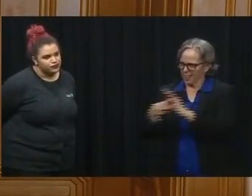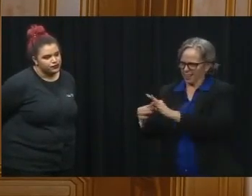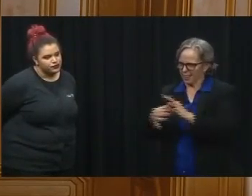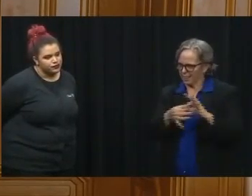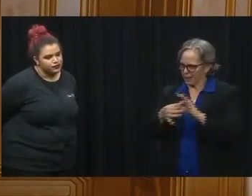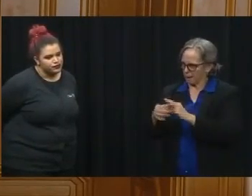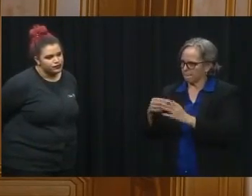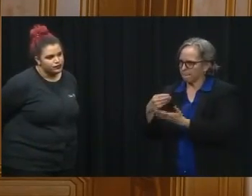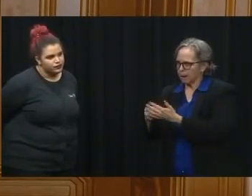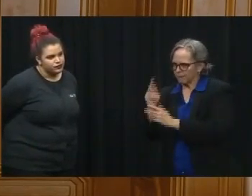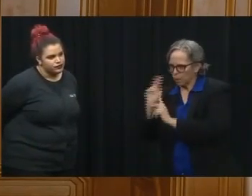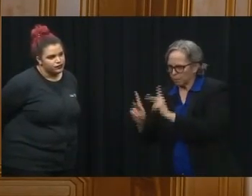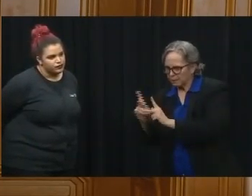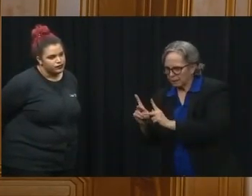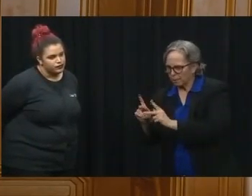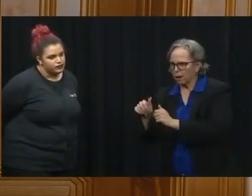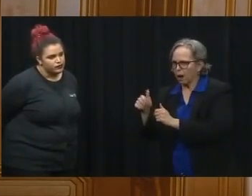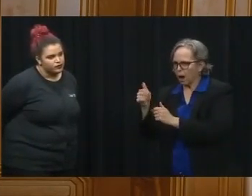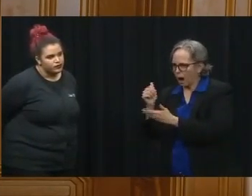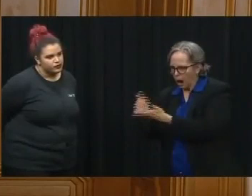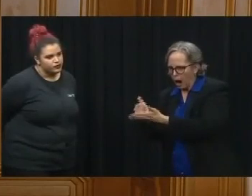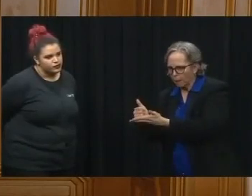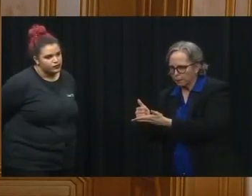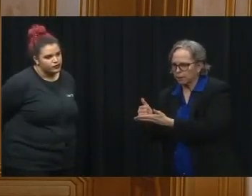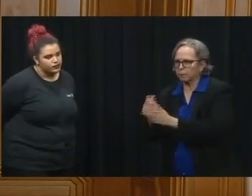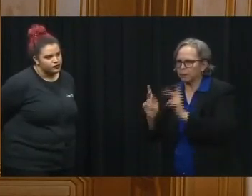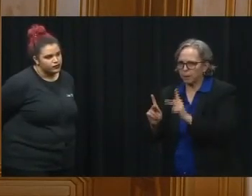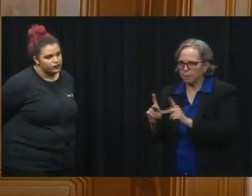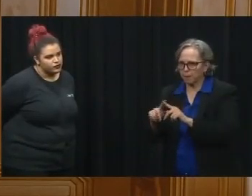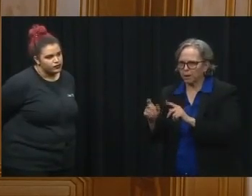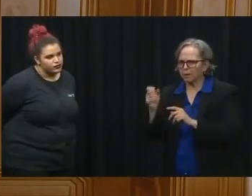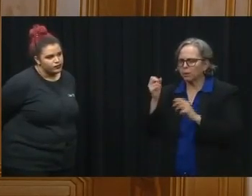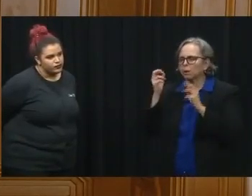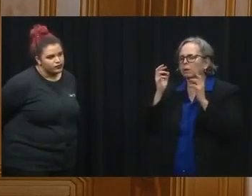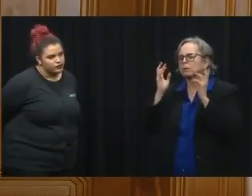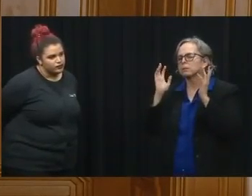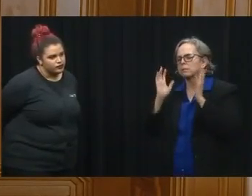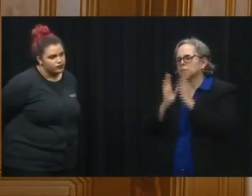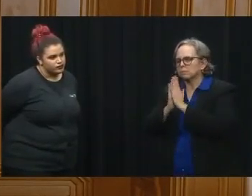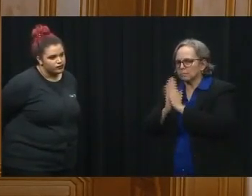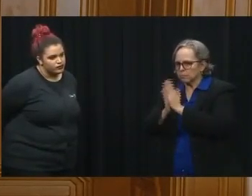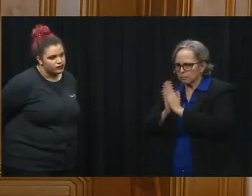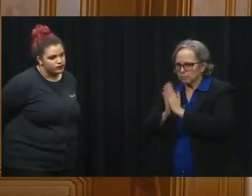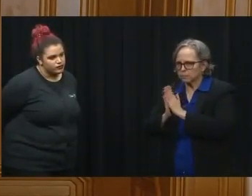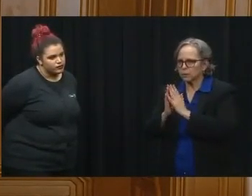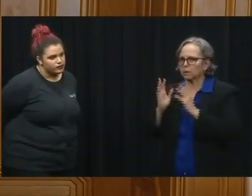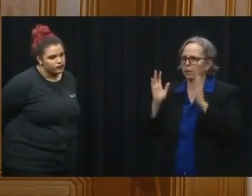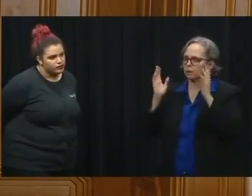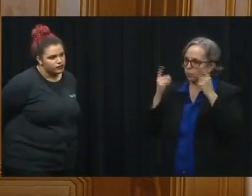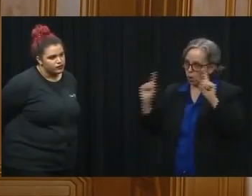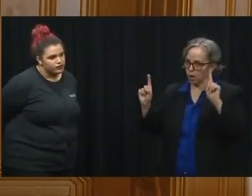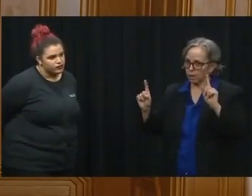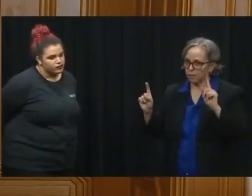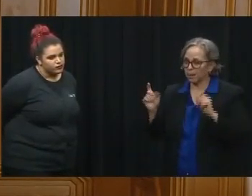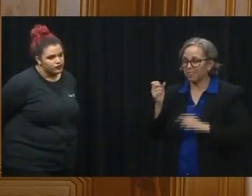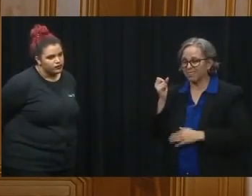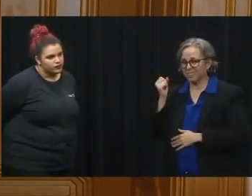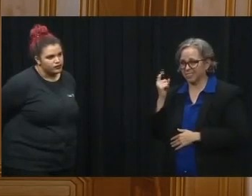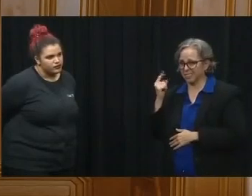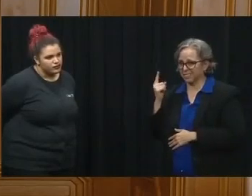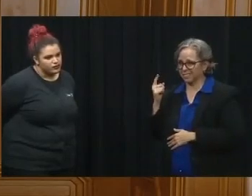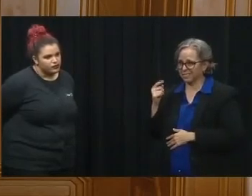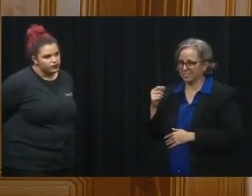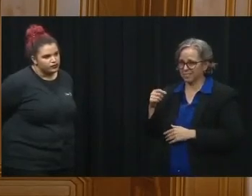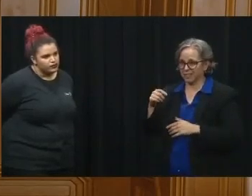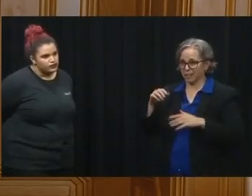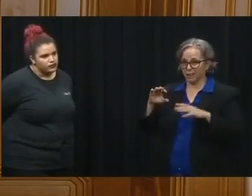help individuals. So, we hope that will work. But this whole